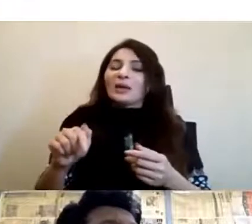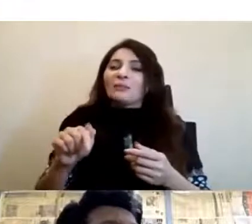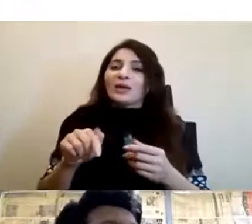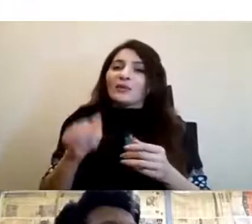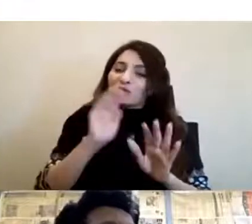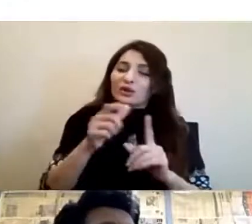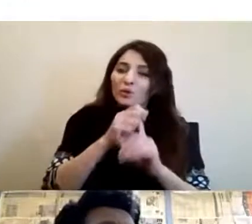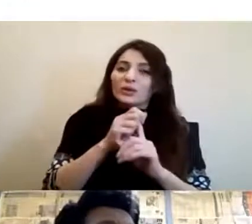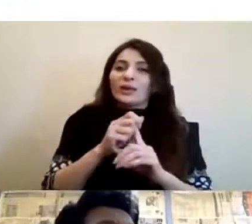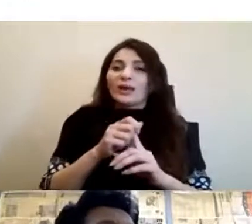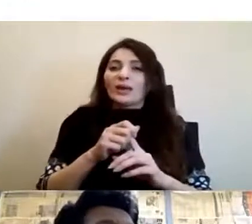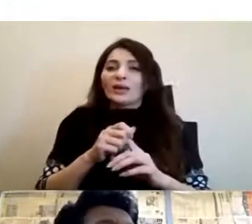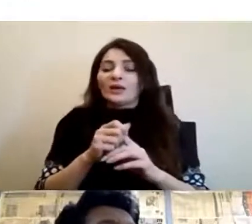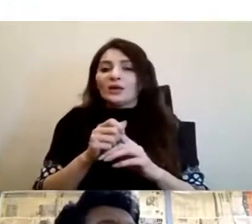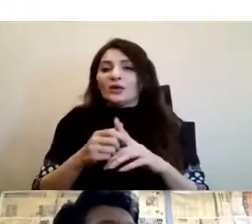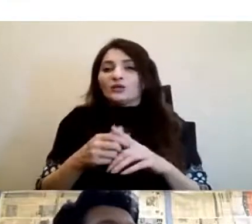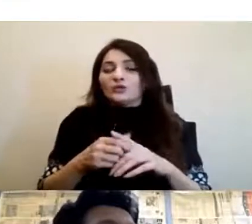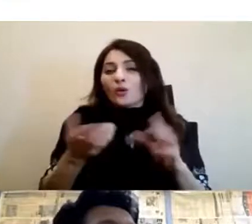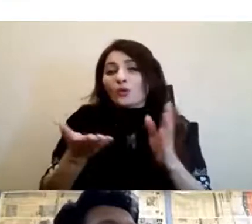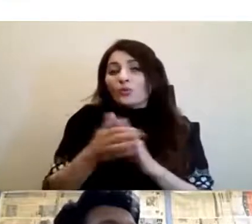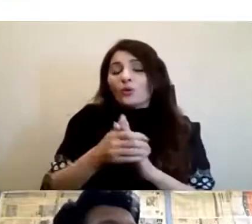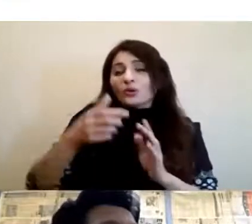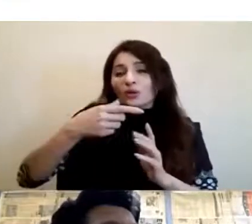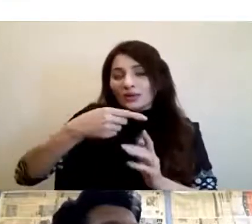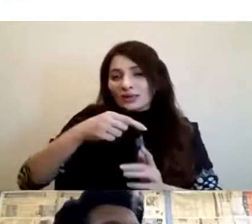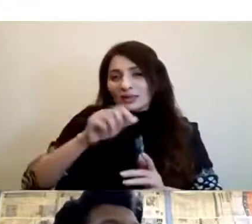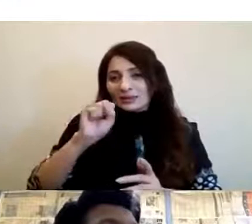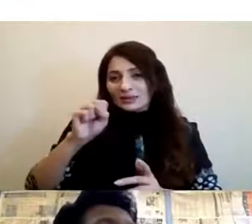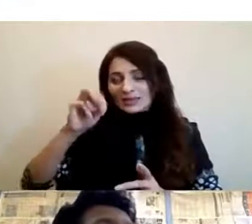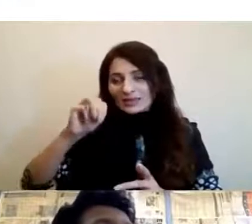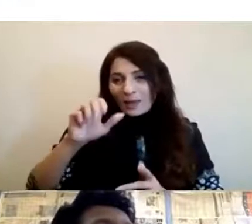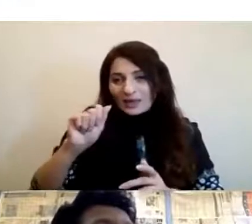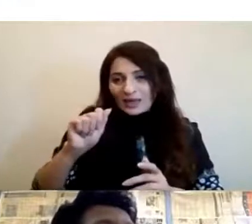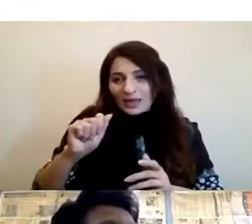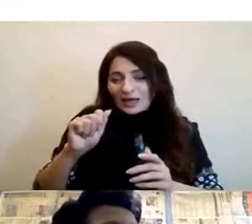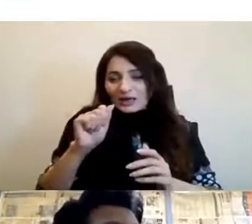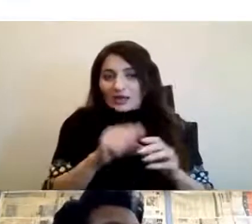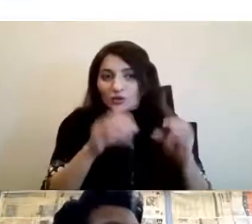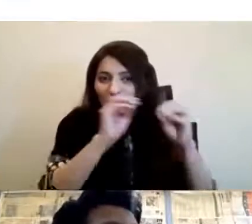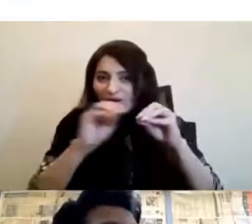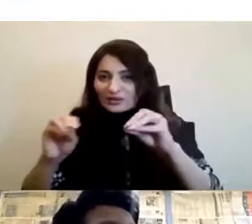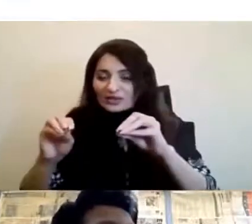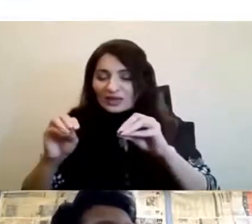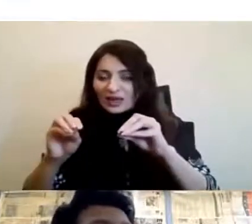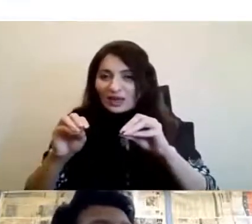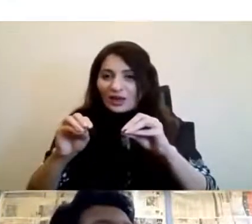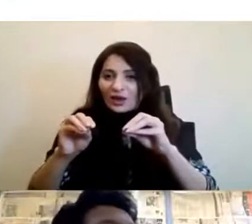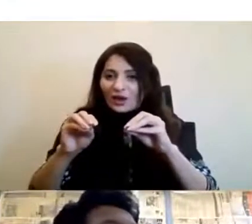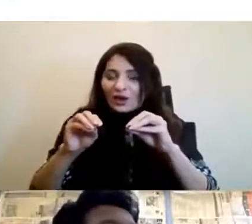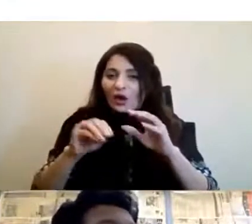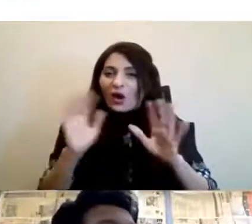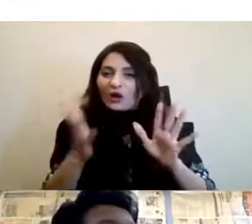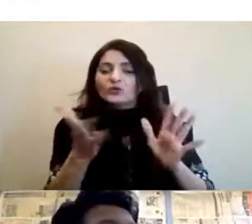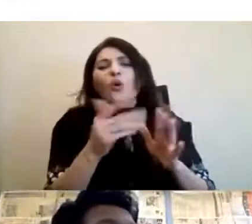or GSM services in order to call to take an appointment from the doctor or order a pizza or many